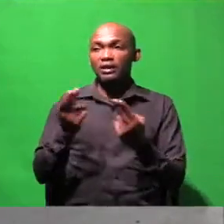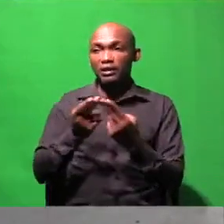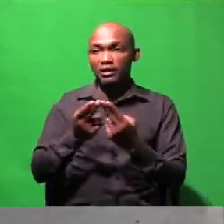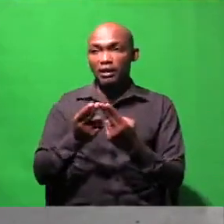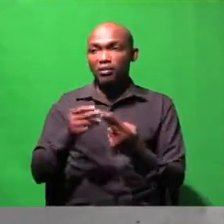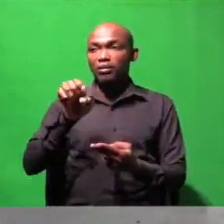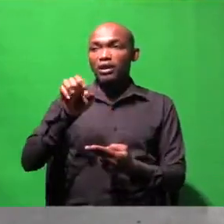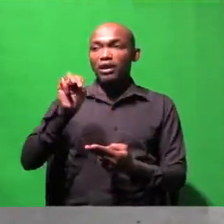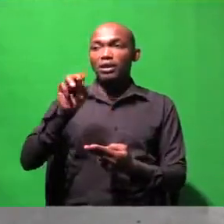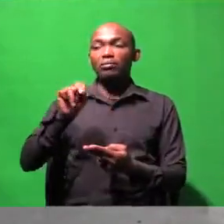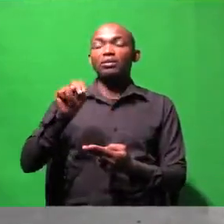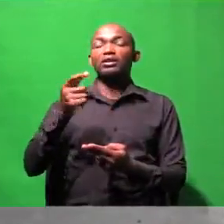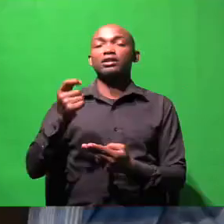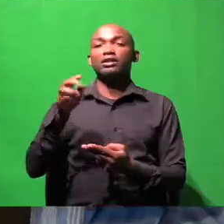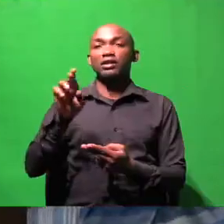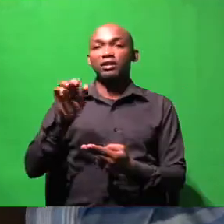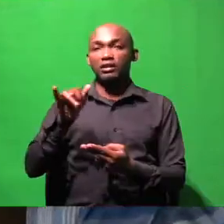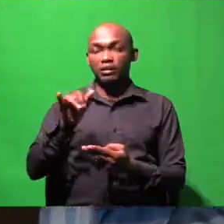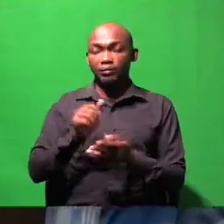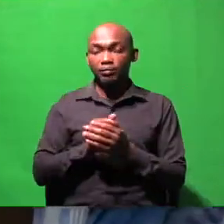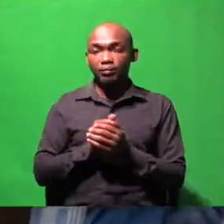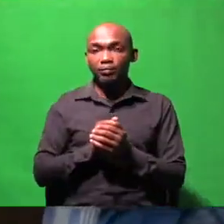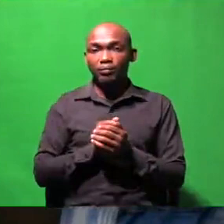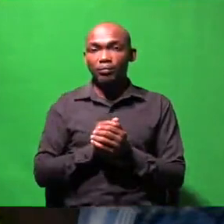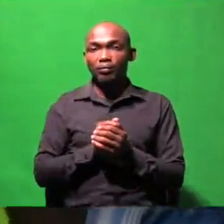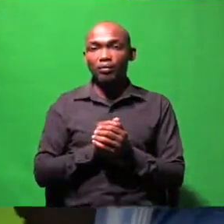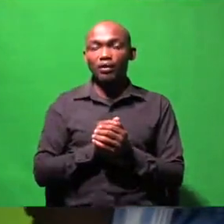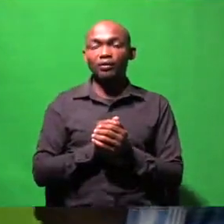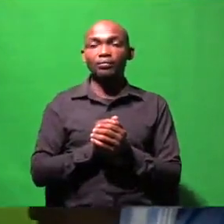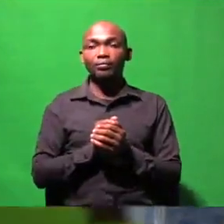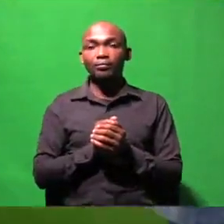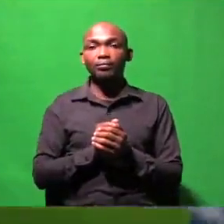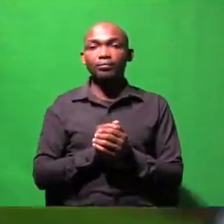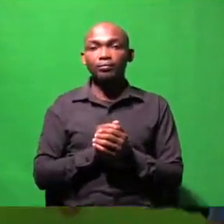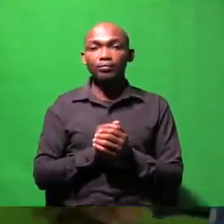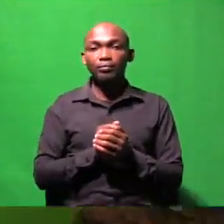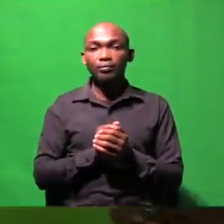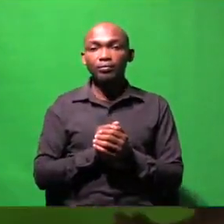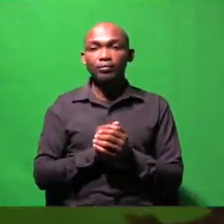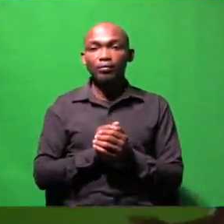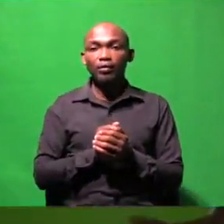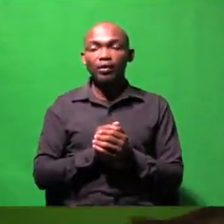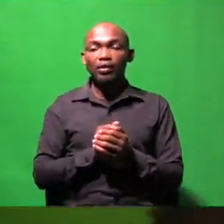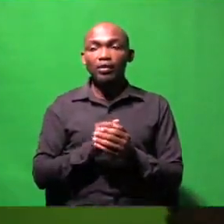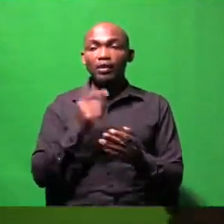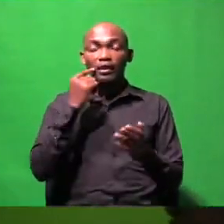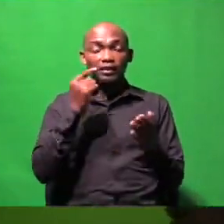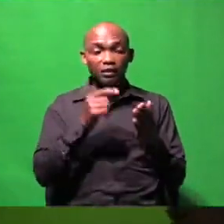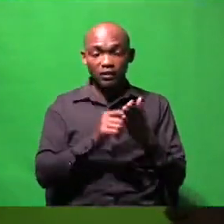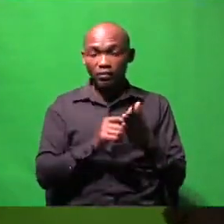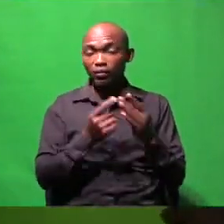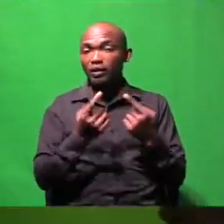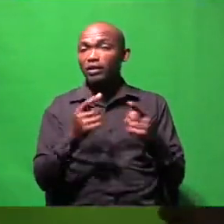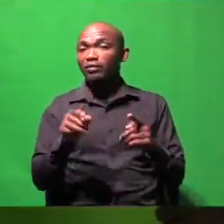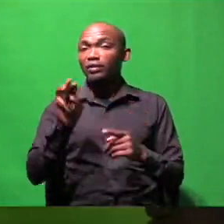atom or atom of one element to have different property, for example, different mass. So it